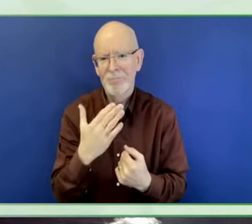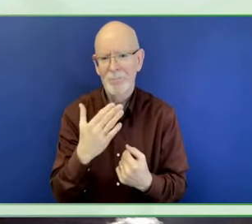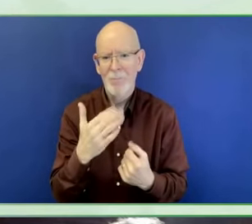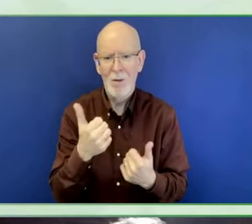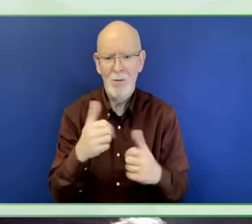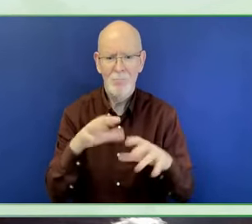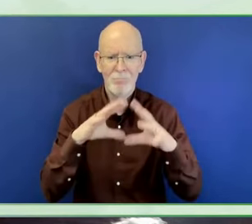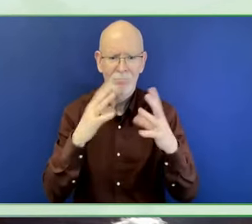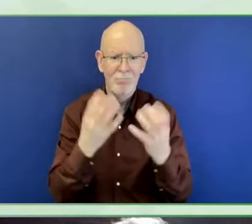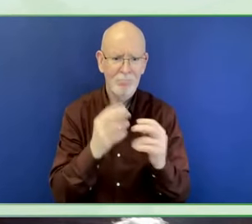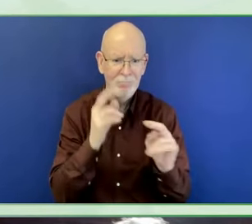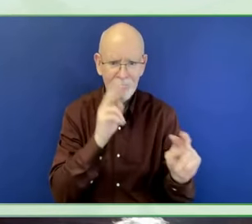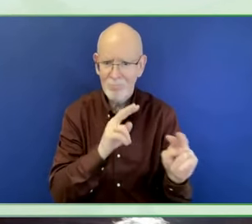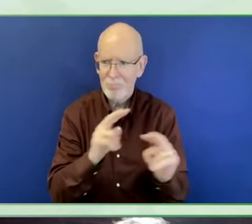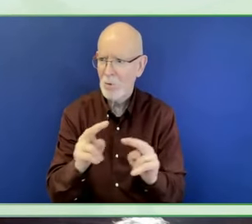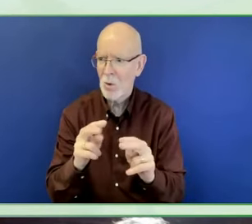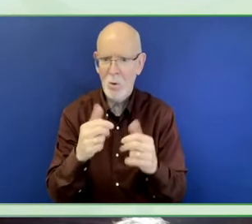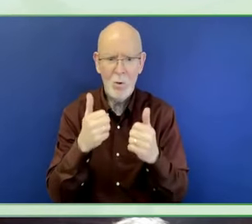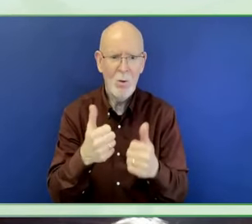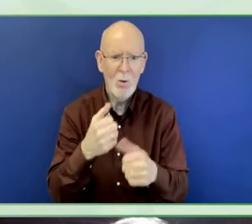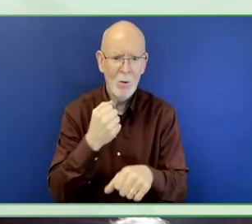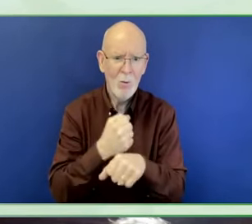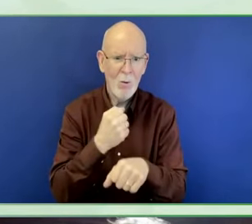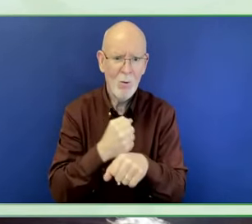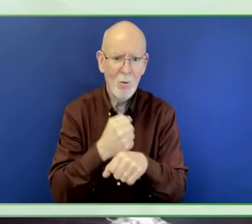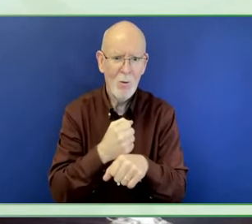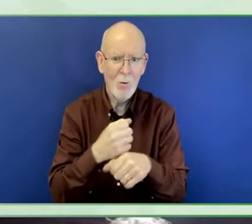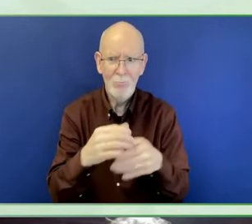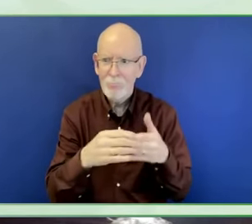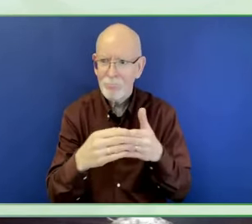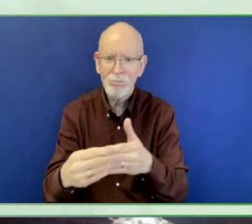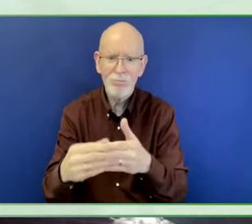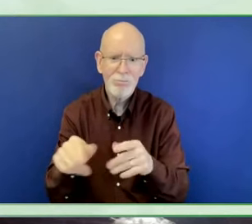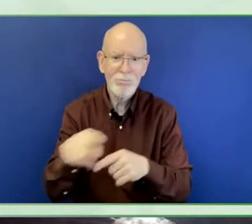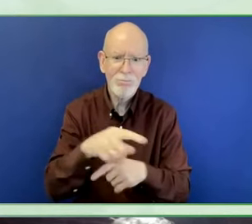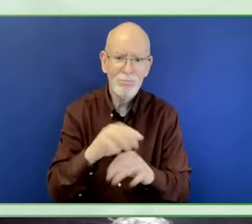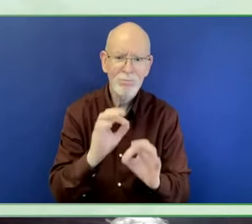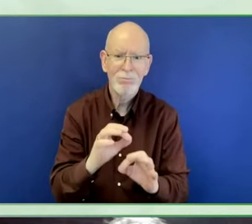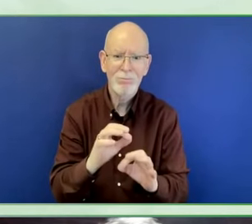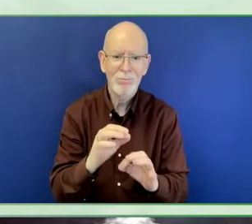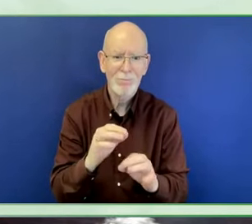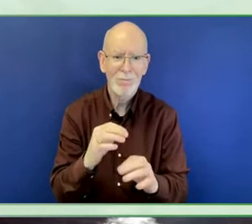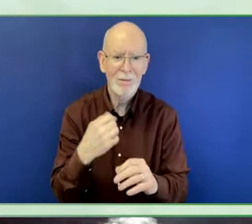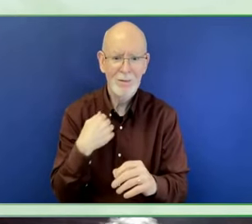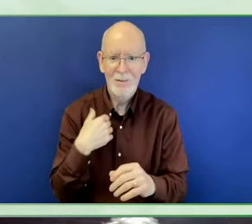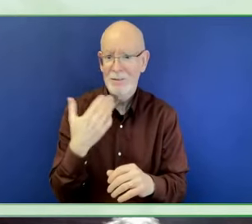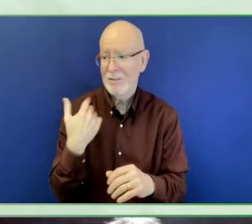story around sexuality and relationships to one around rights and sex-positive